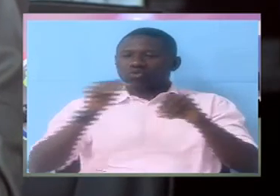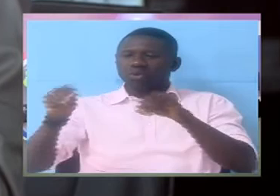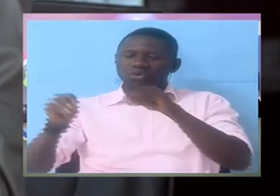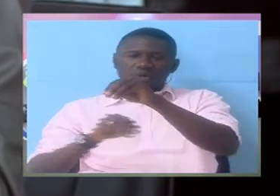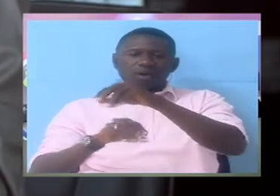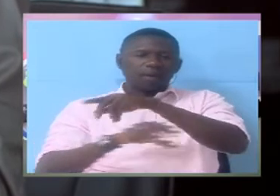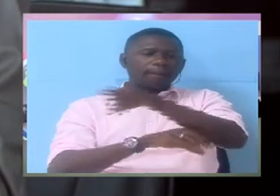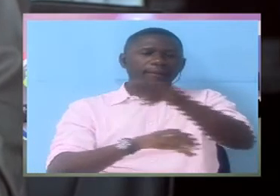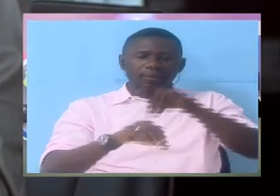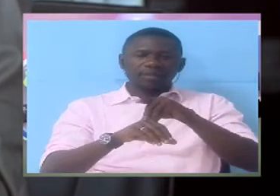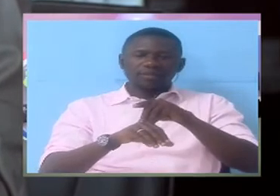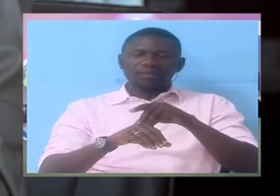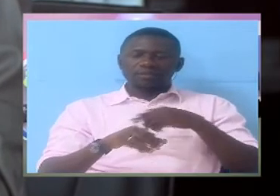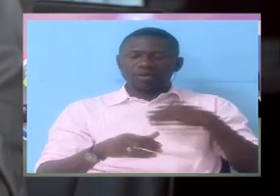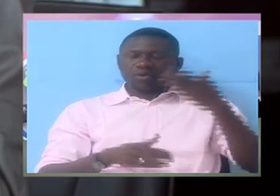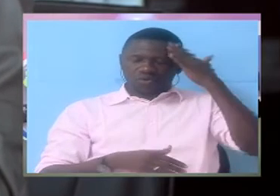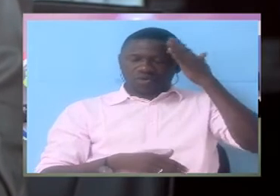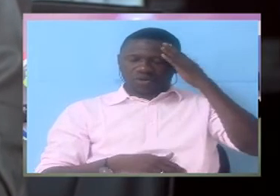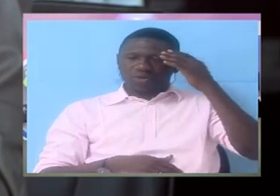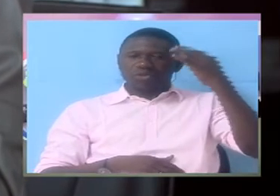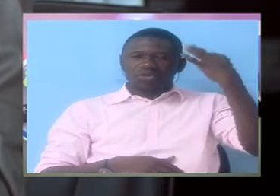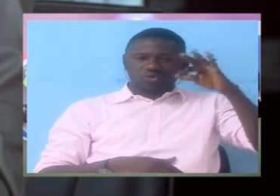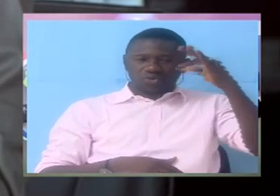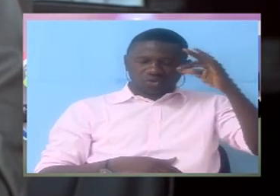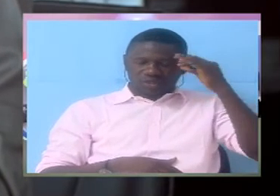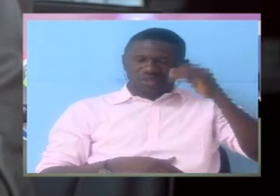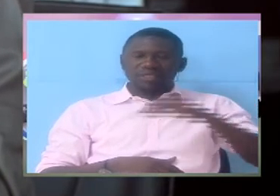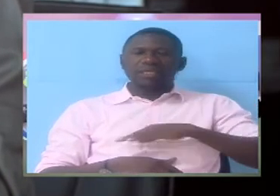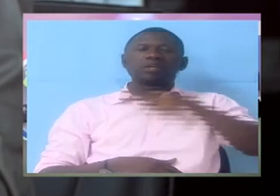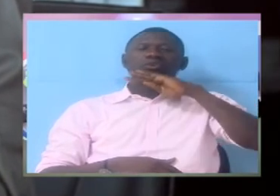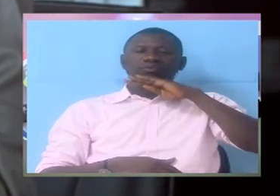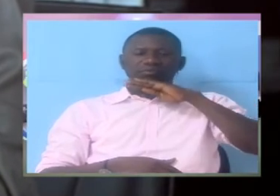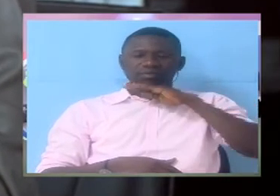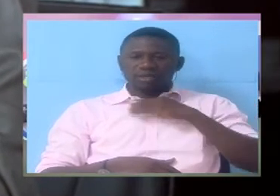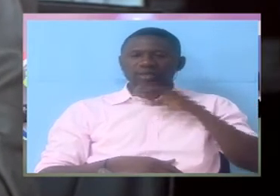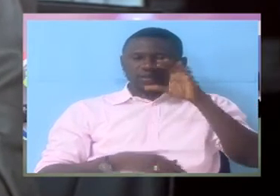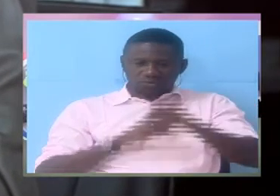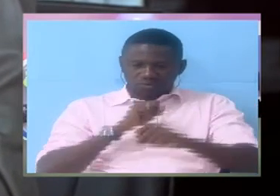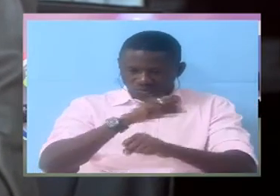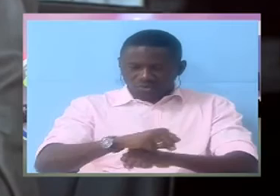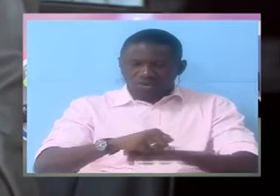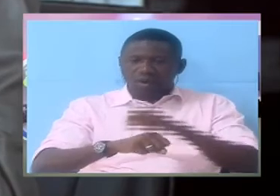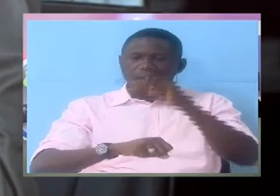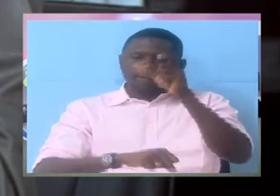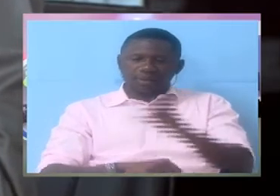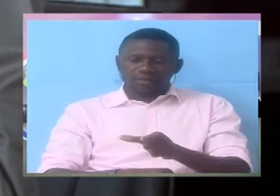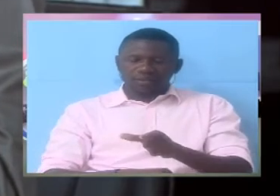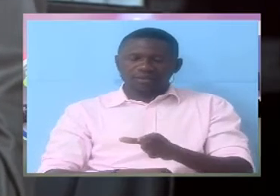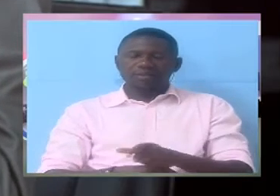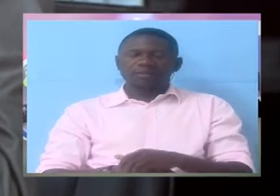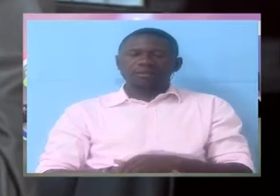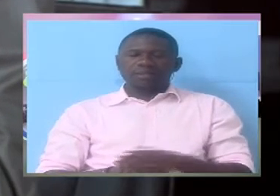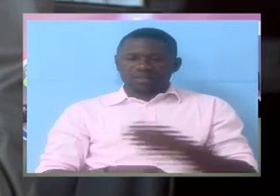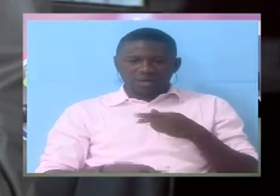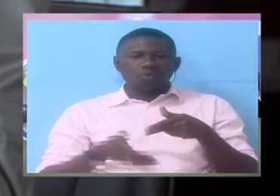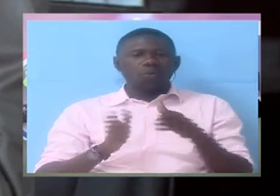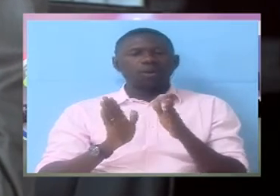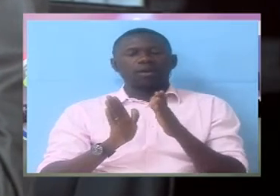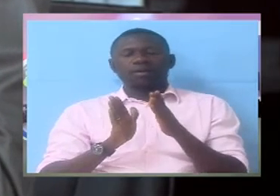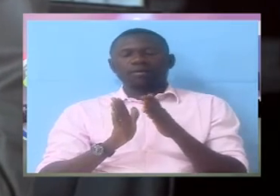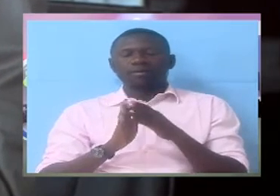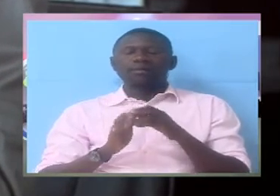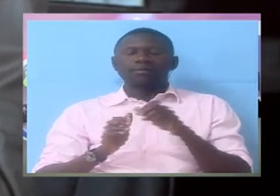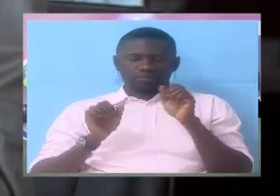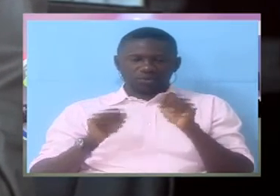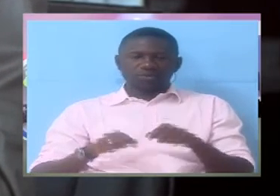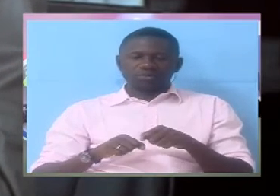lonko al study kanyantale al ye momutale al nyantameng you know wo sifa